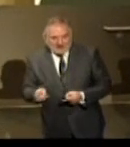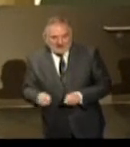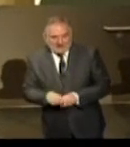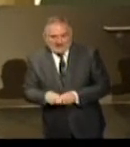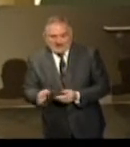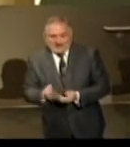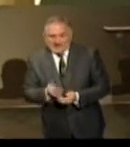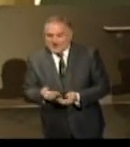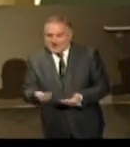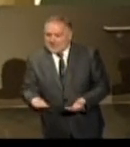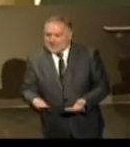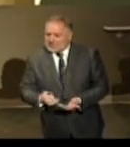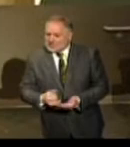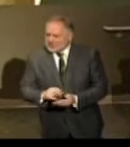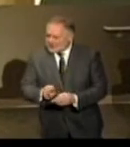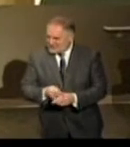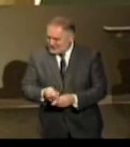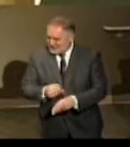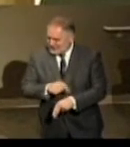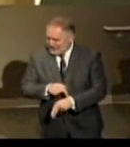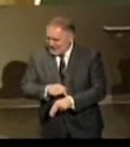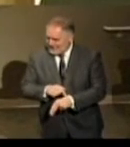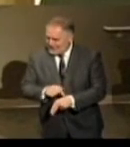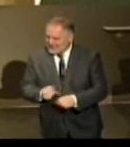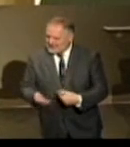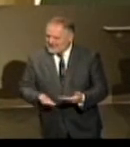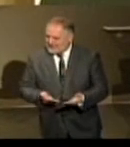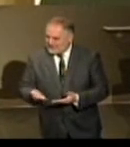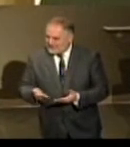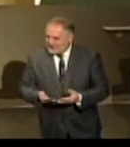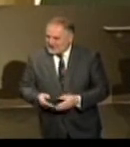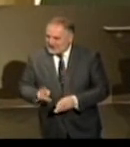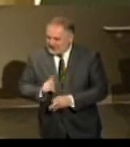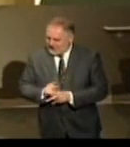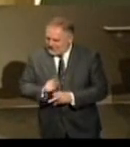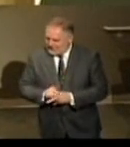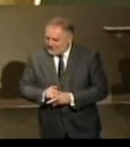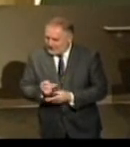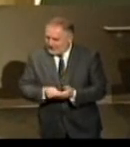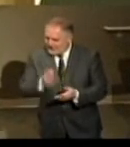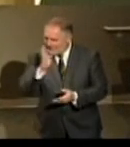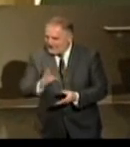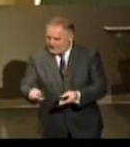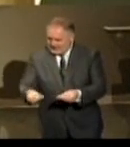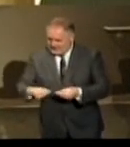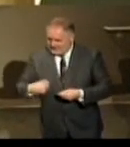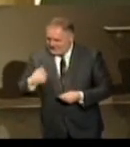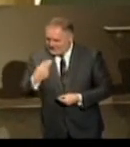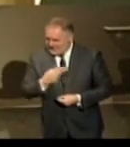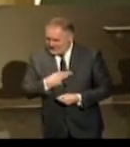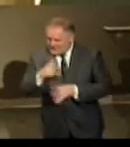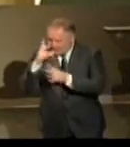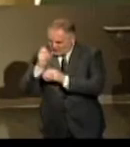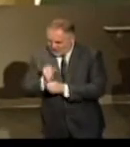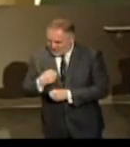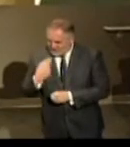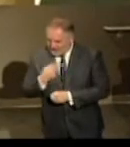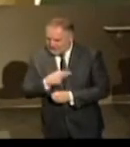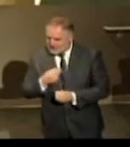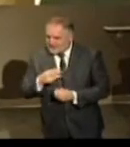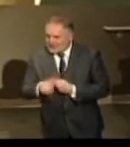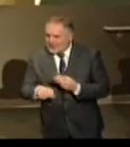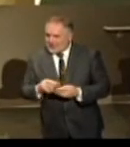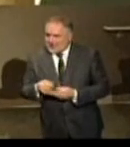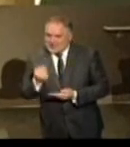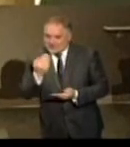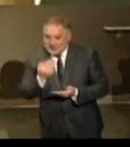are temporal, but you become stewards of the good things that God has given you. He's entrusted us to a world of goods that